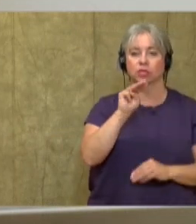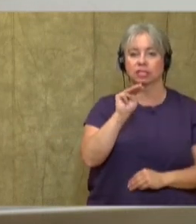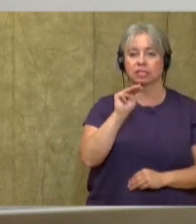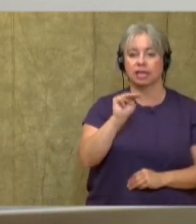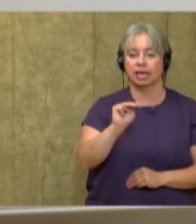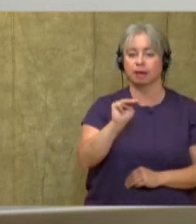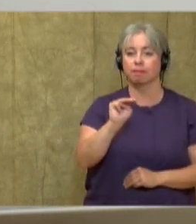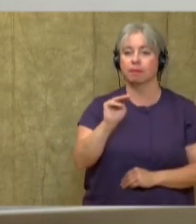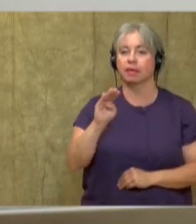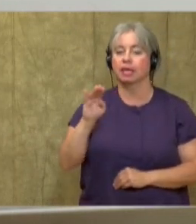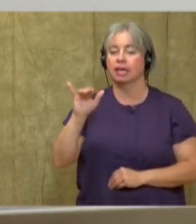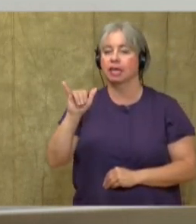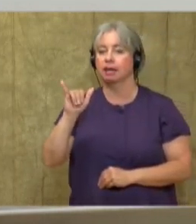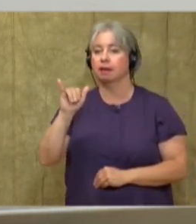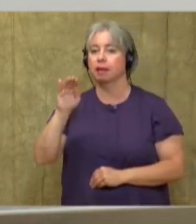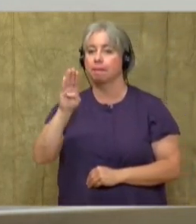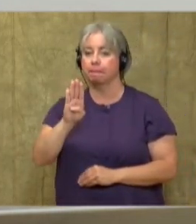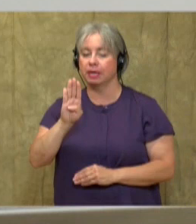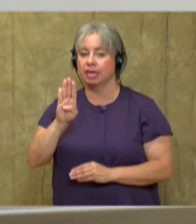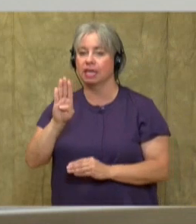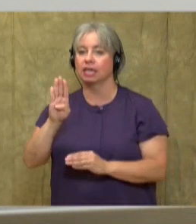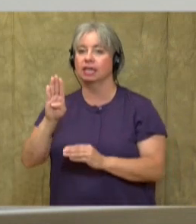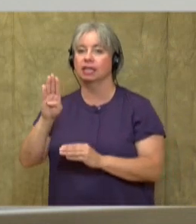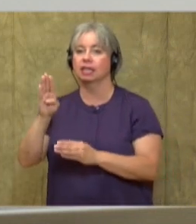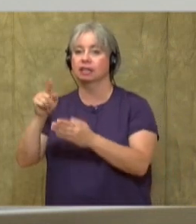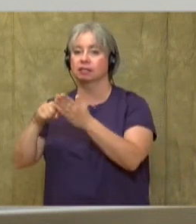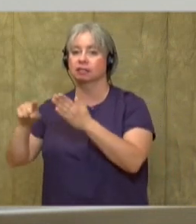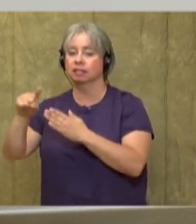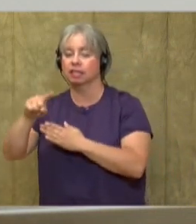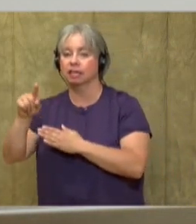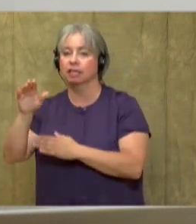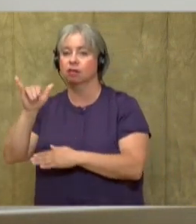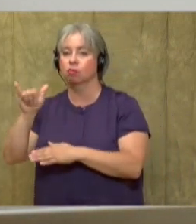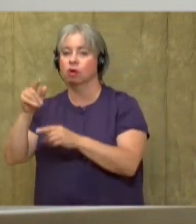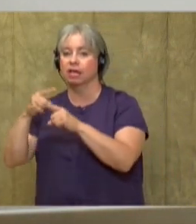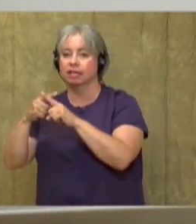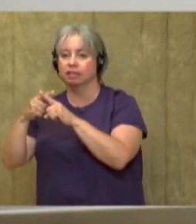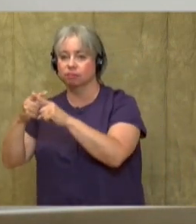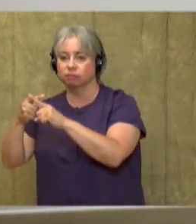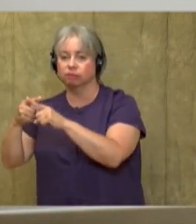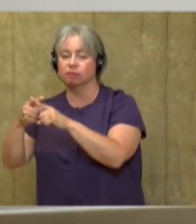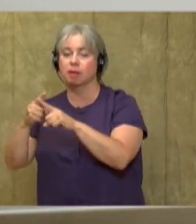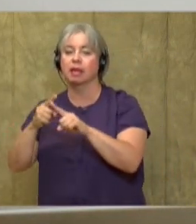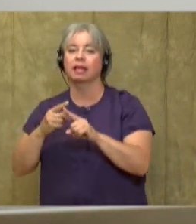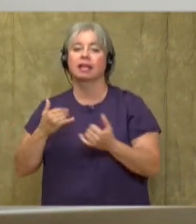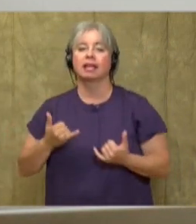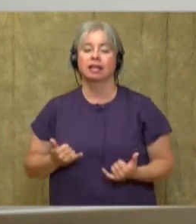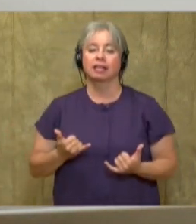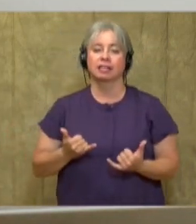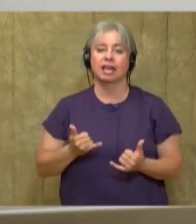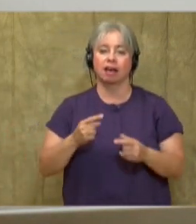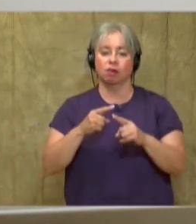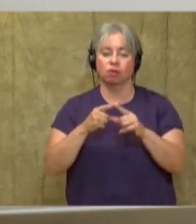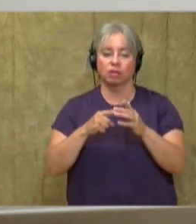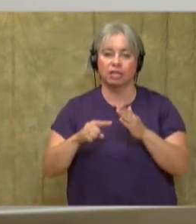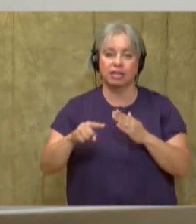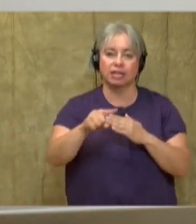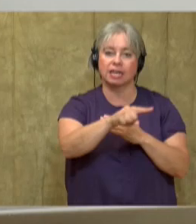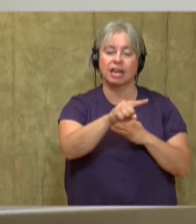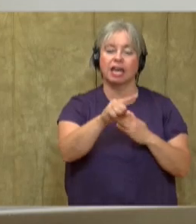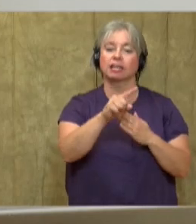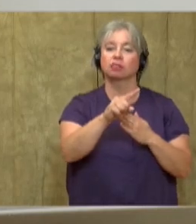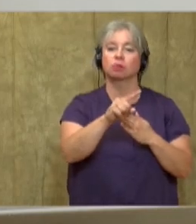it as b. Next week, I know you were thinking maybe this was the last week because you're finishing up this week with your online